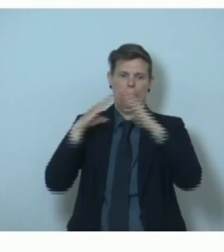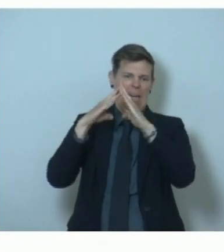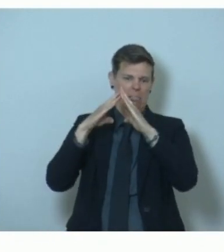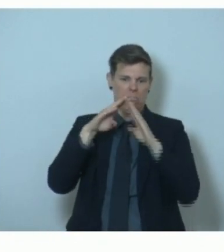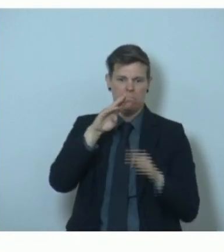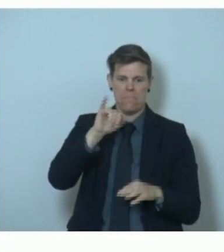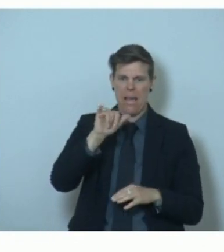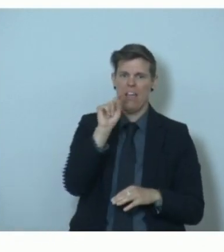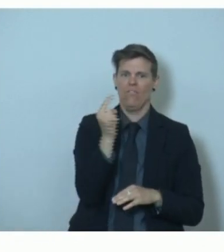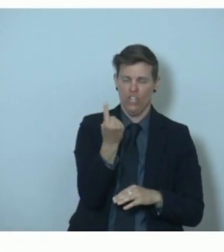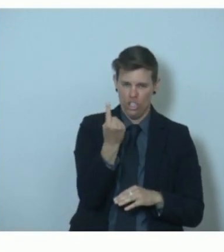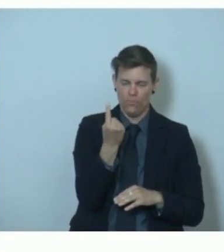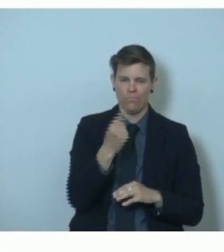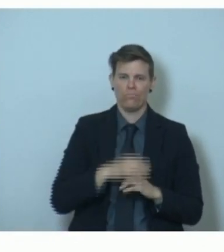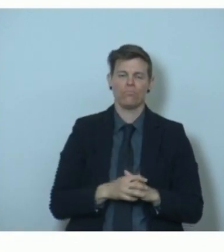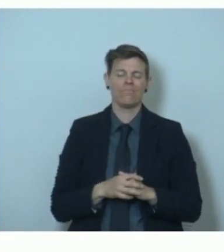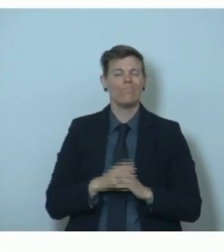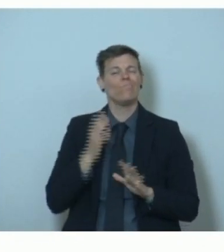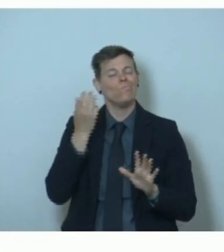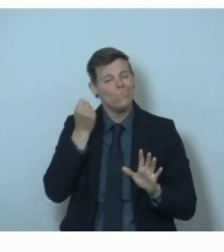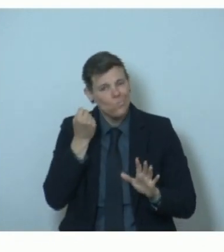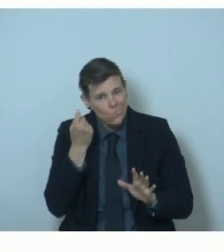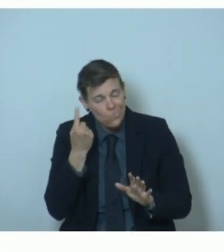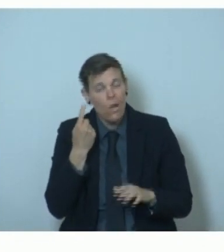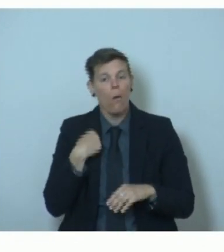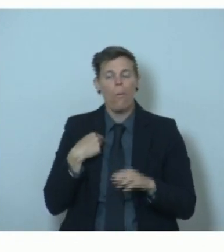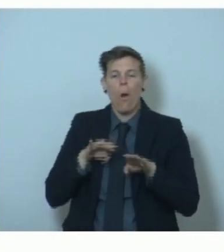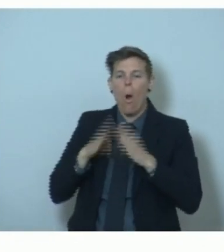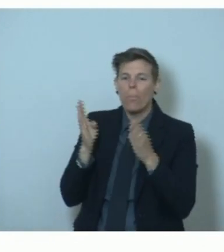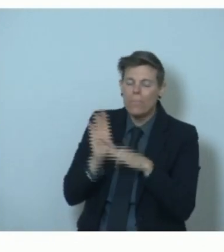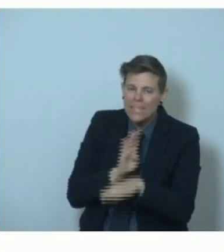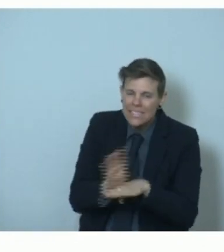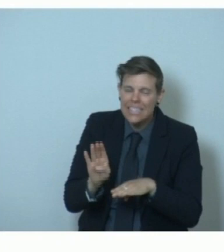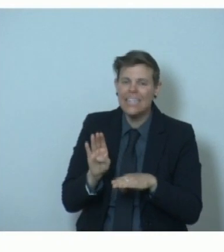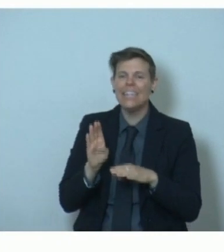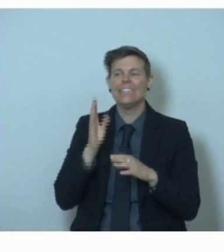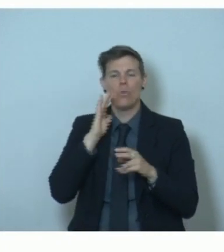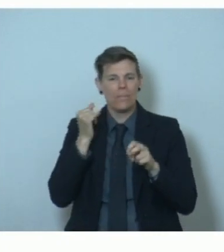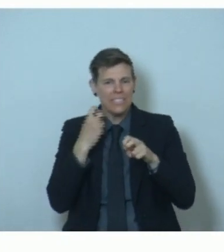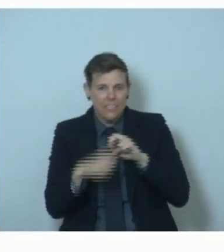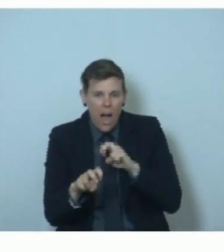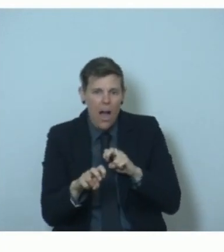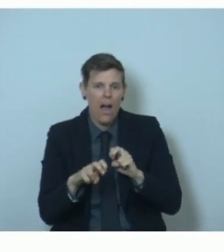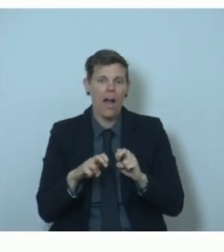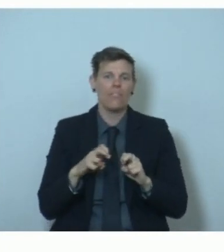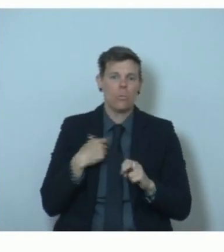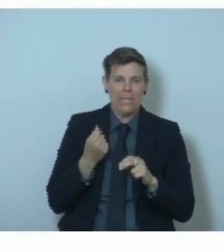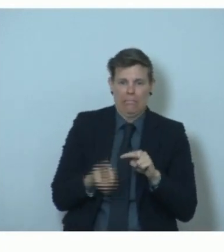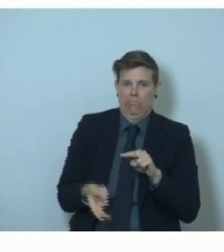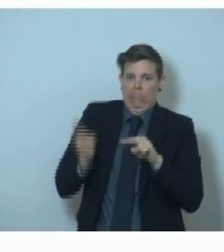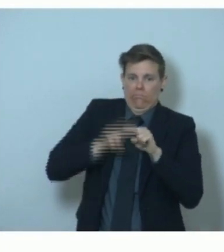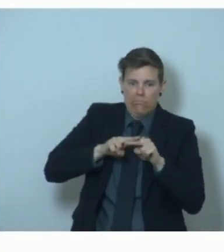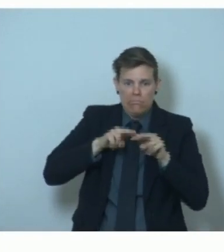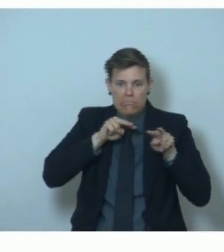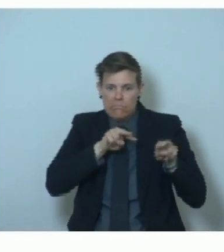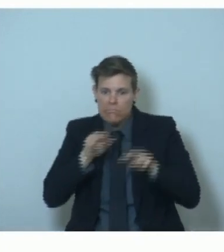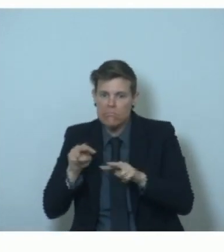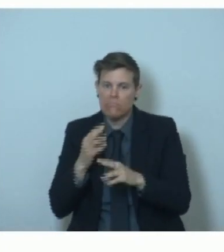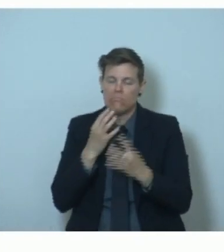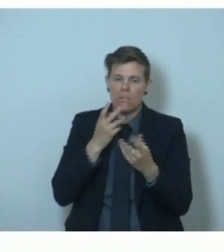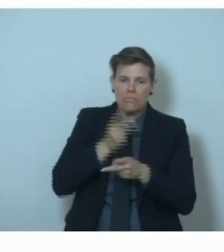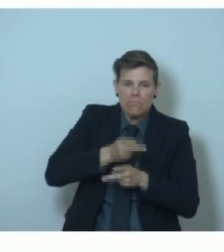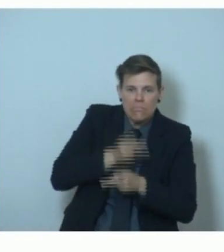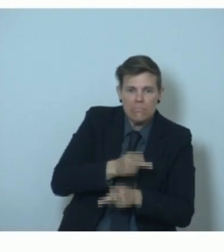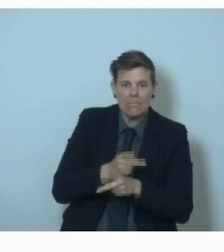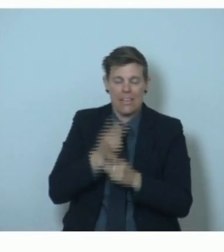us to do some extra things to make sure as we spend more time with each other and have more contact with each other that we're controlling the